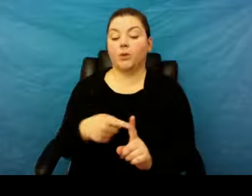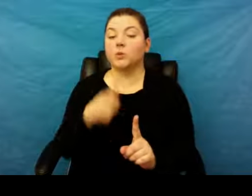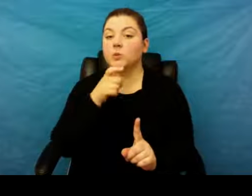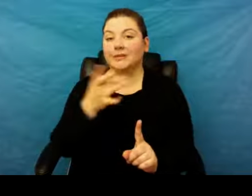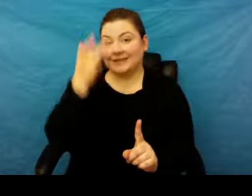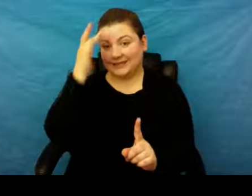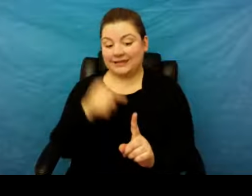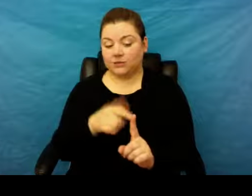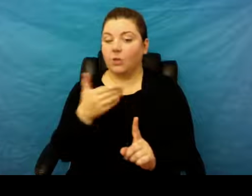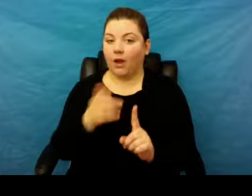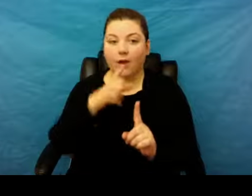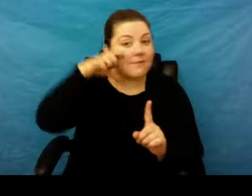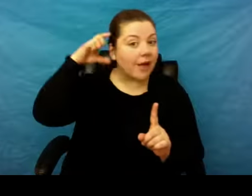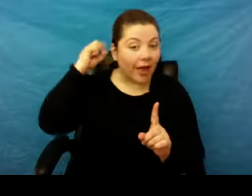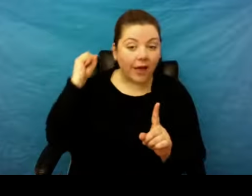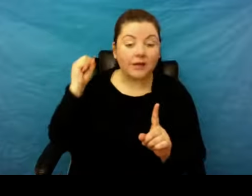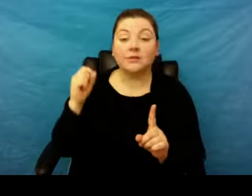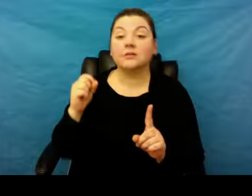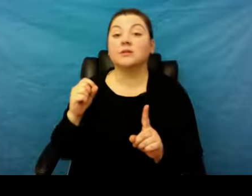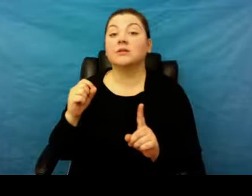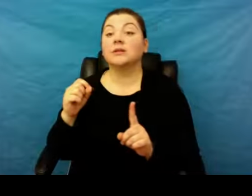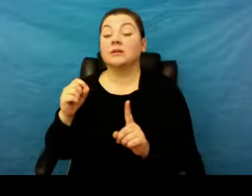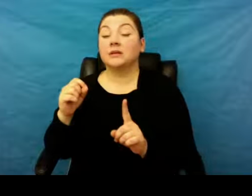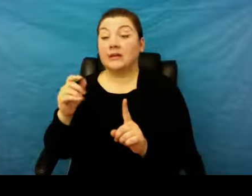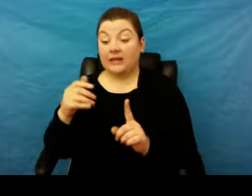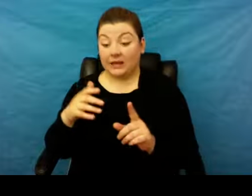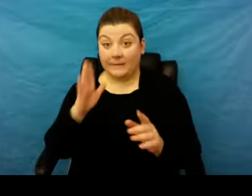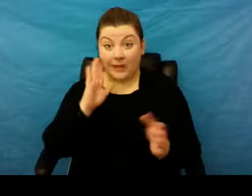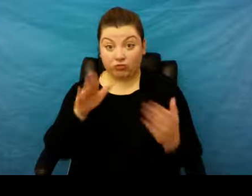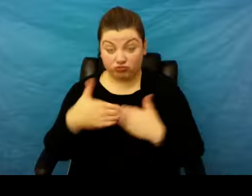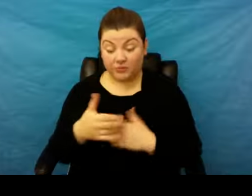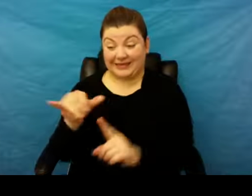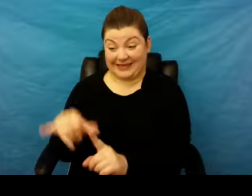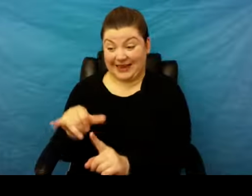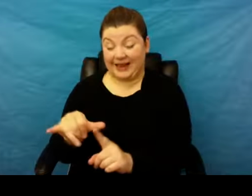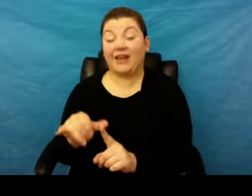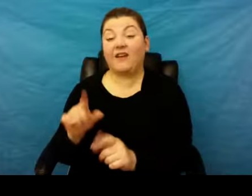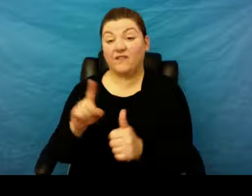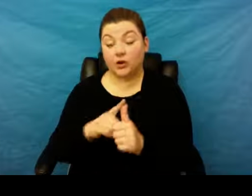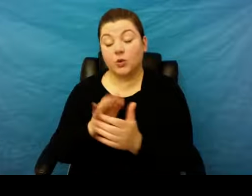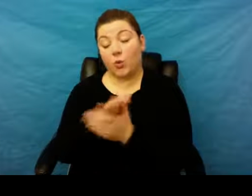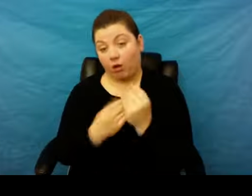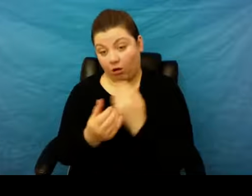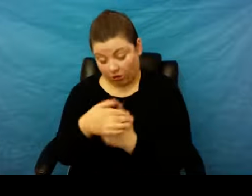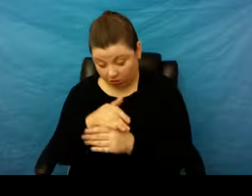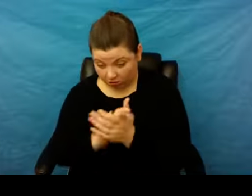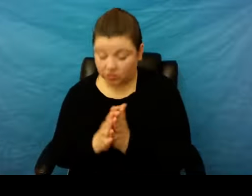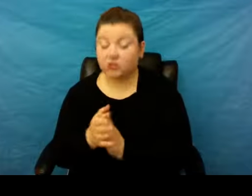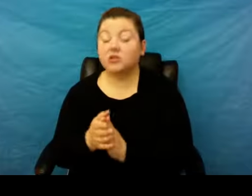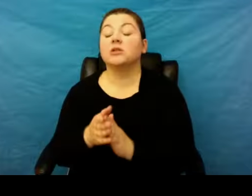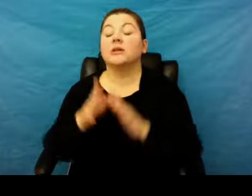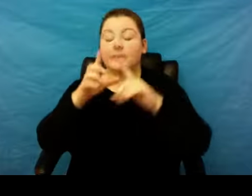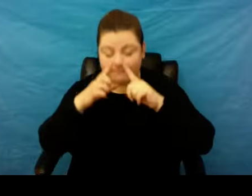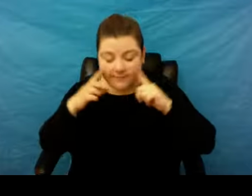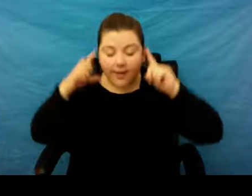my family, before I would leave the bedroom, I would wash my hands, I would put on a mask,